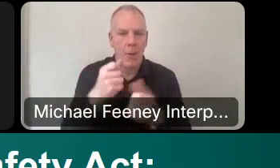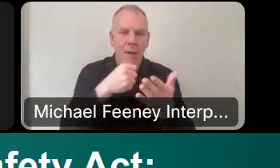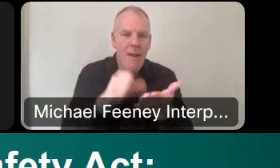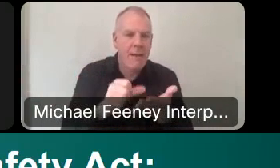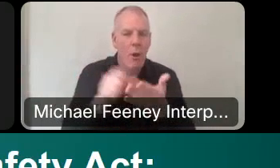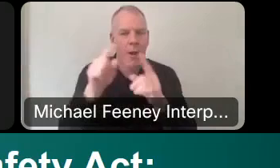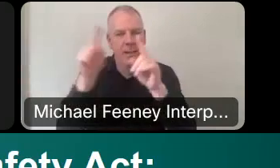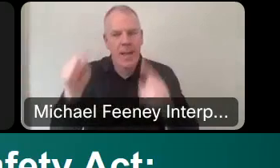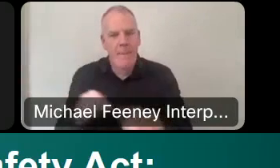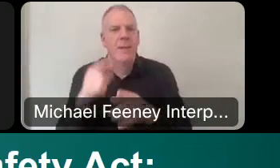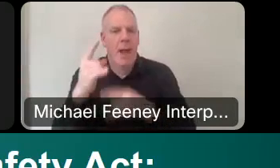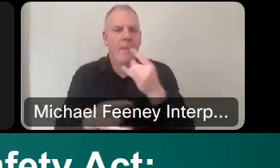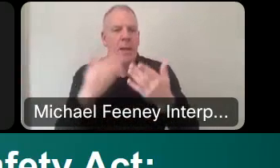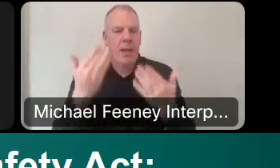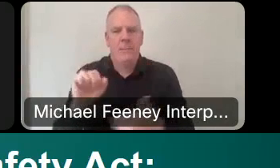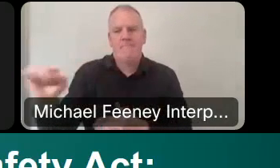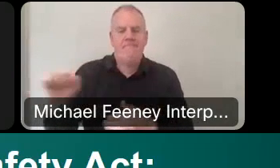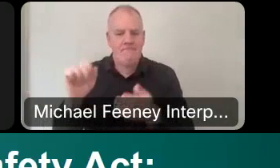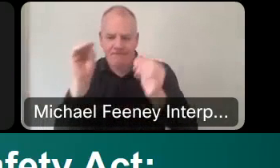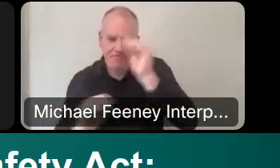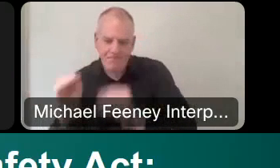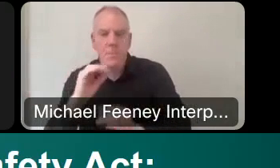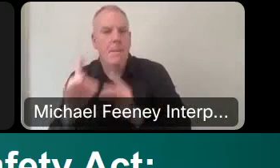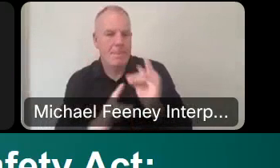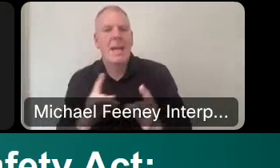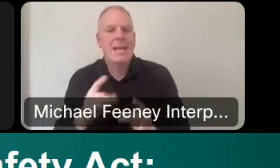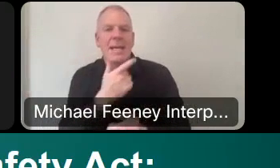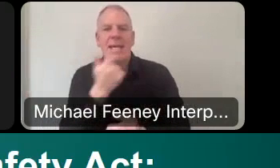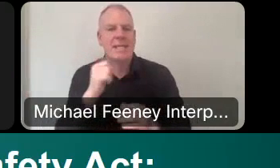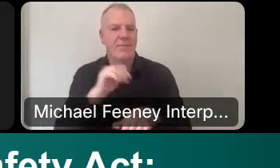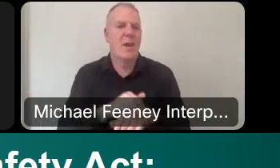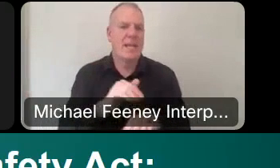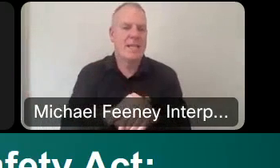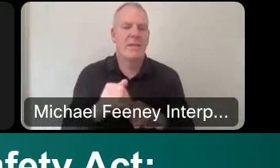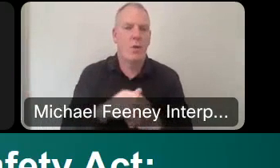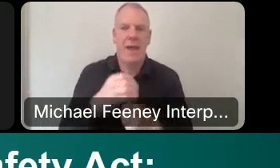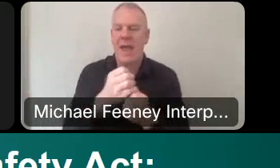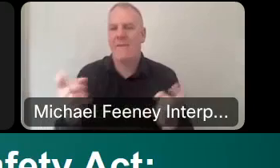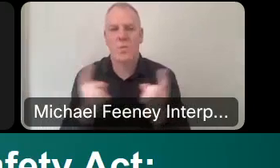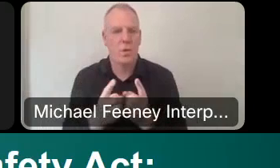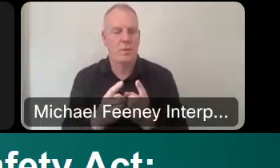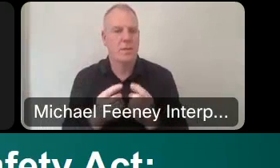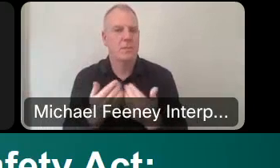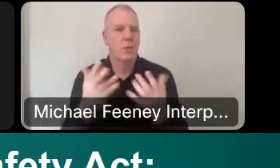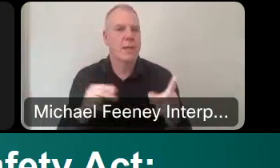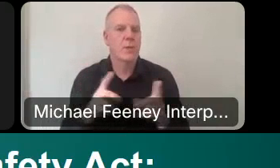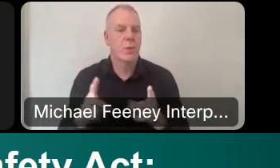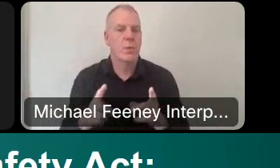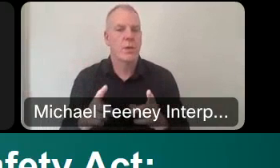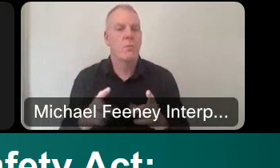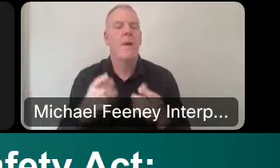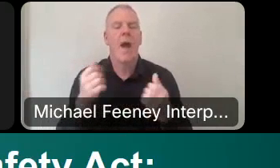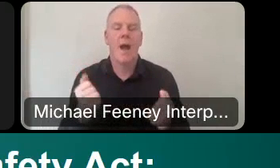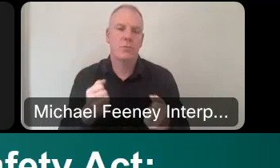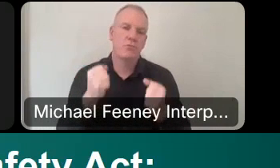them at the moment, and they're working on them for us to make them as user-friendly, as patient-friendly as possible, and that really we get a great